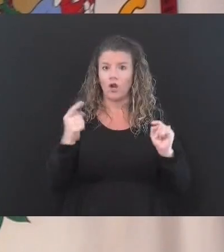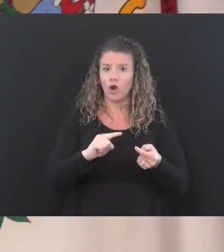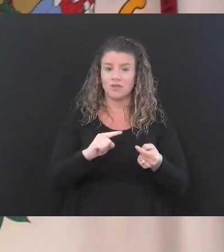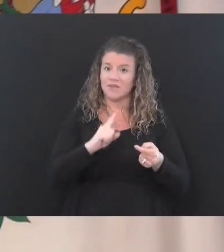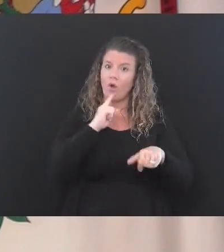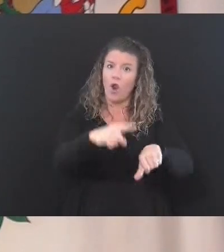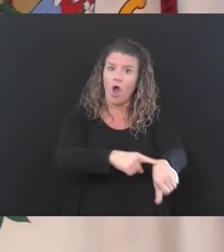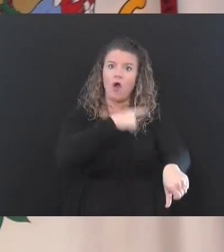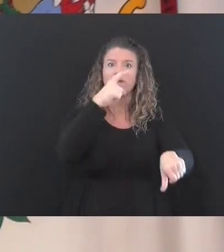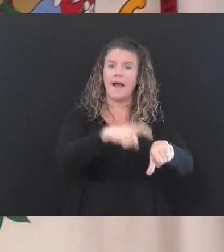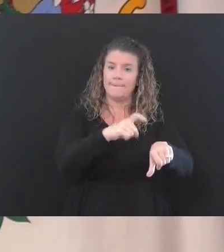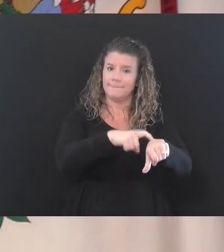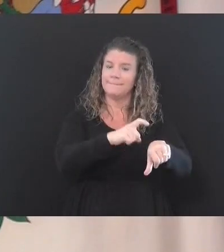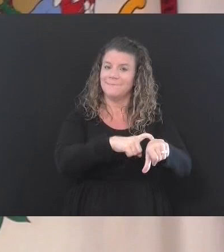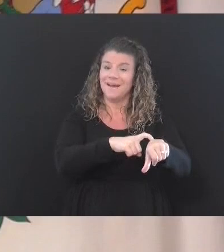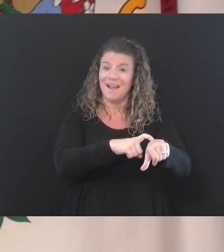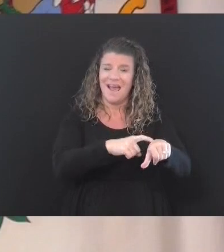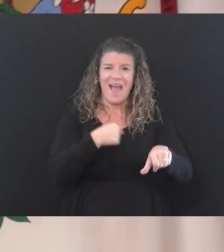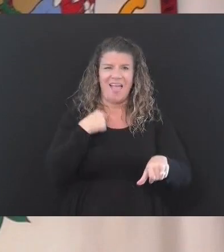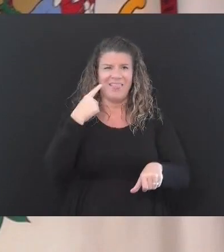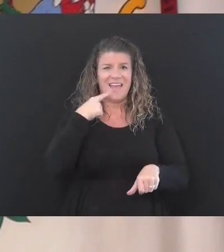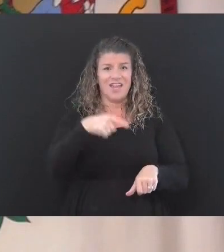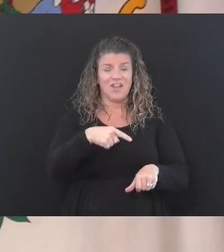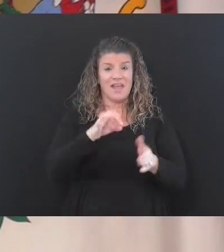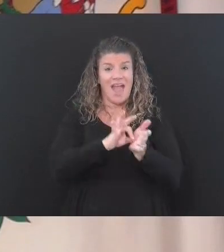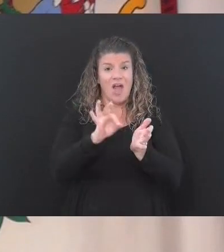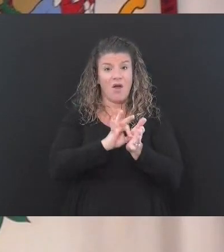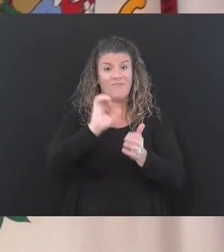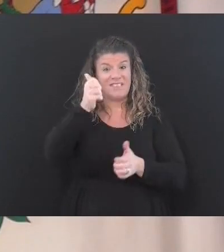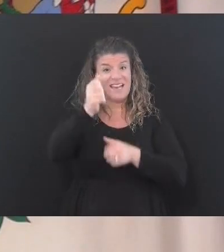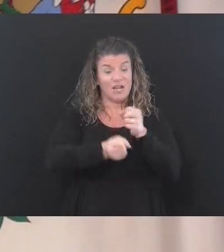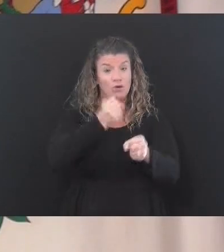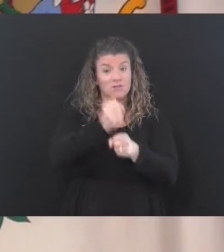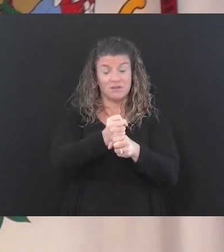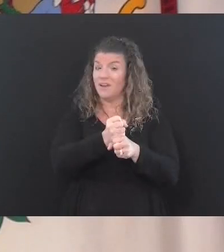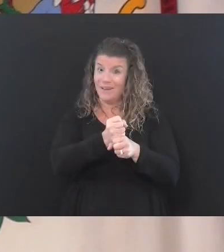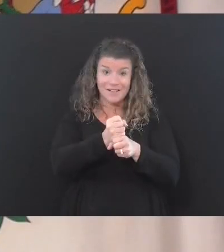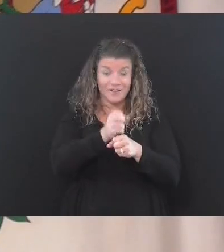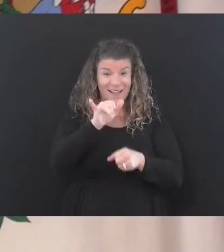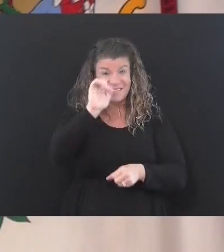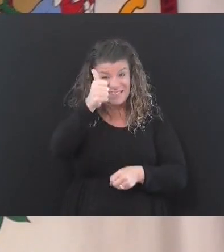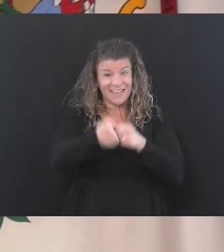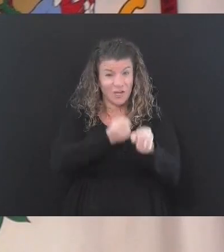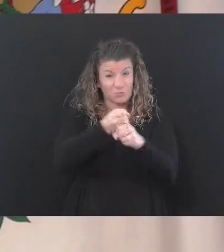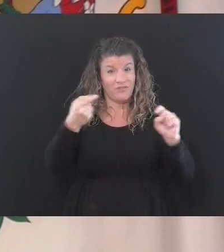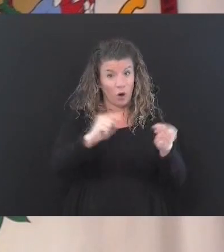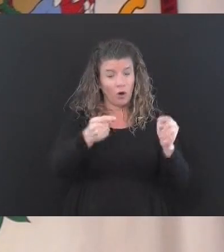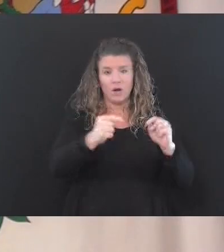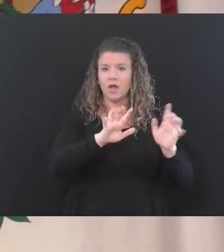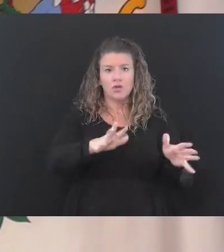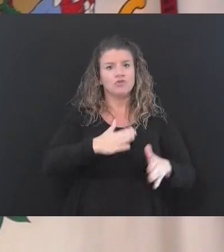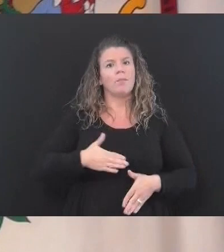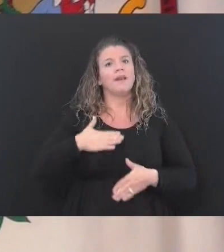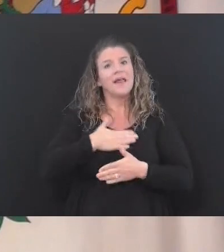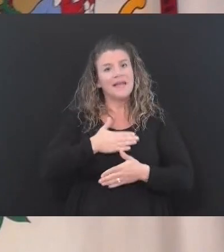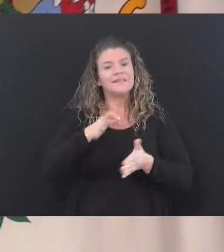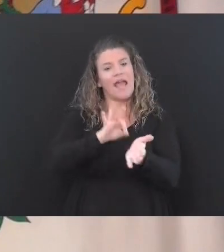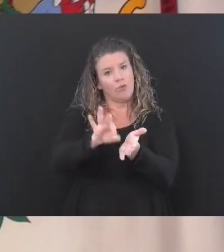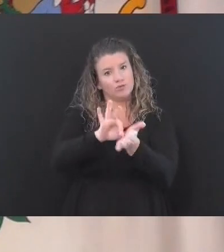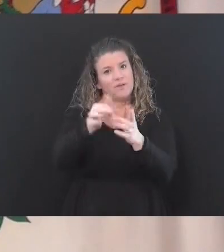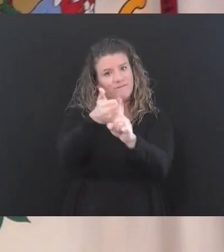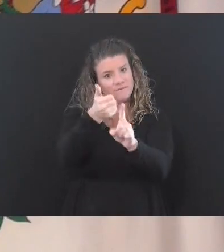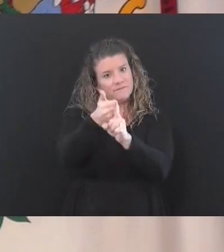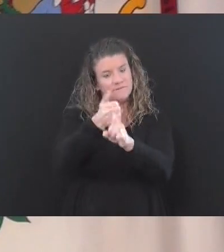long time. I think they do this once every 10 years, and it hurts us for a long time, so please be counted.